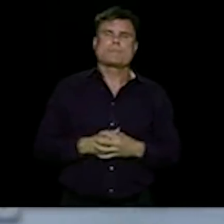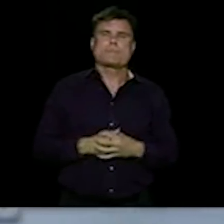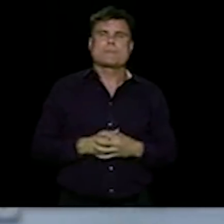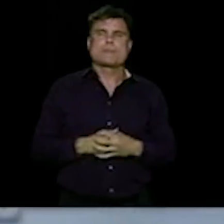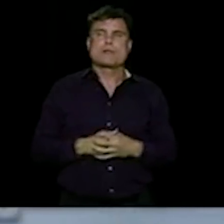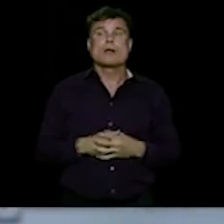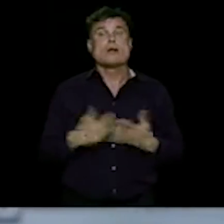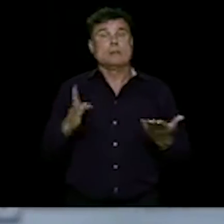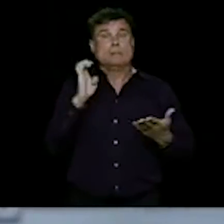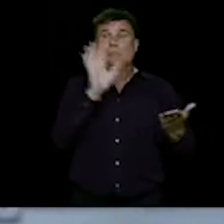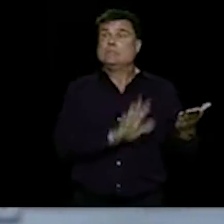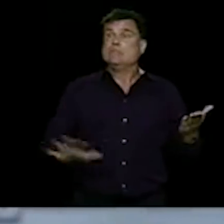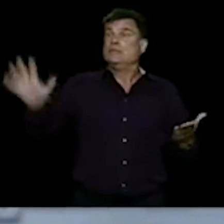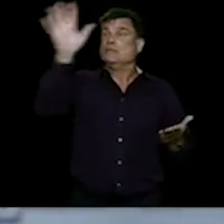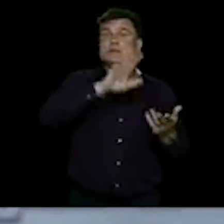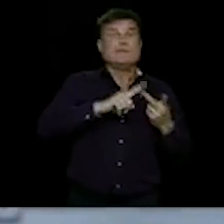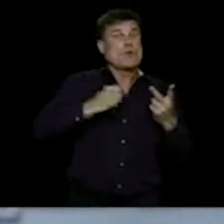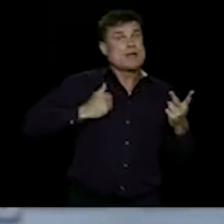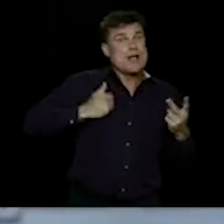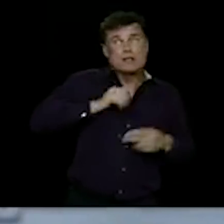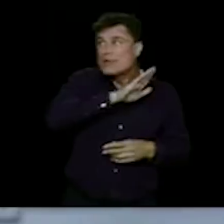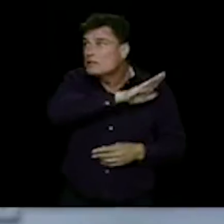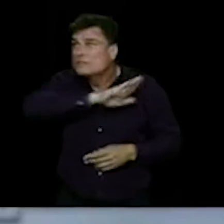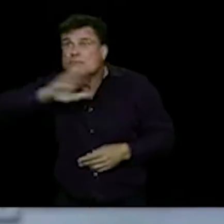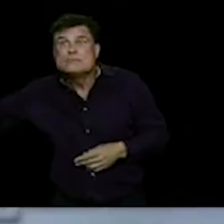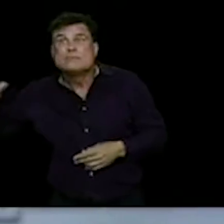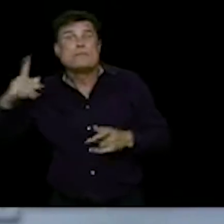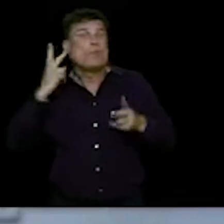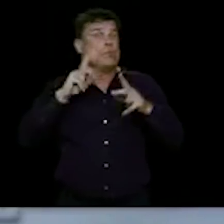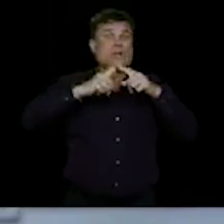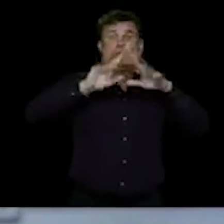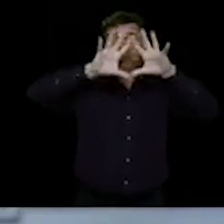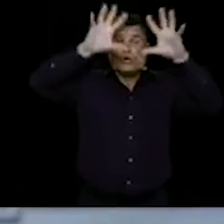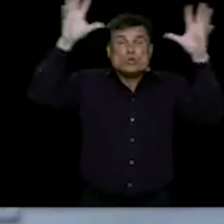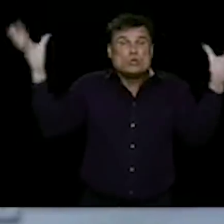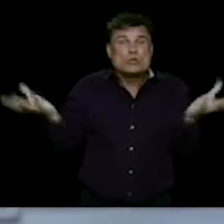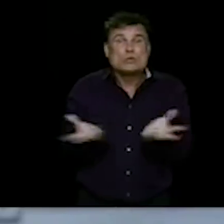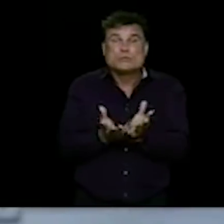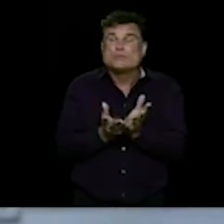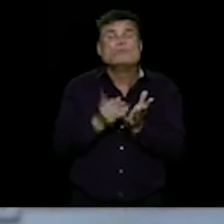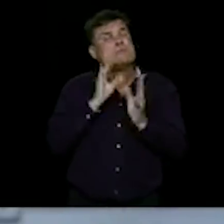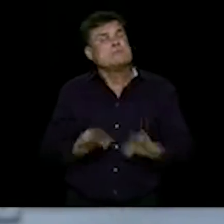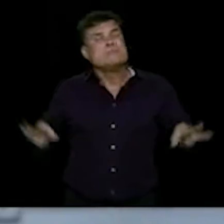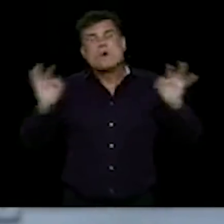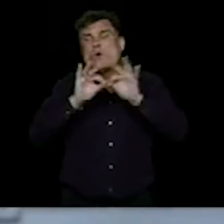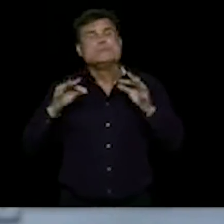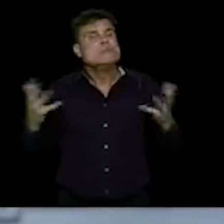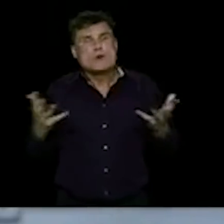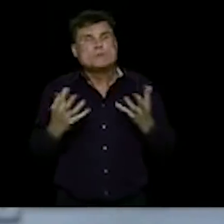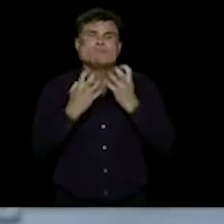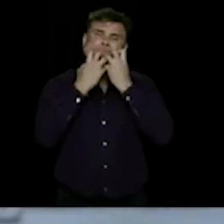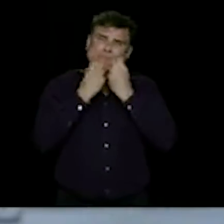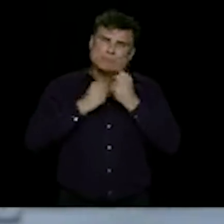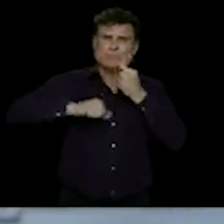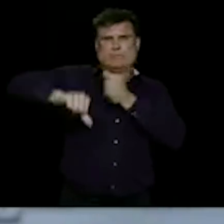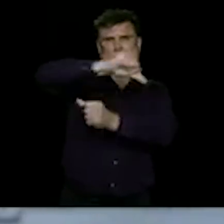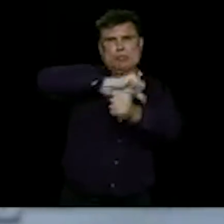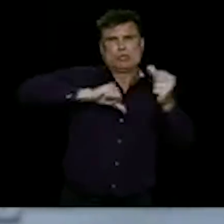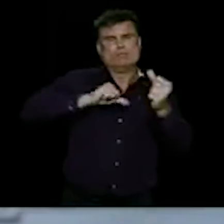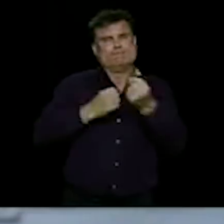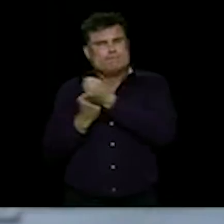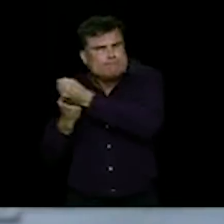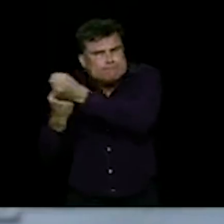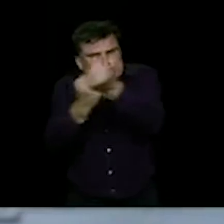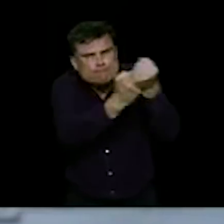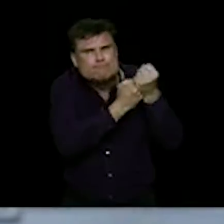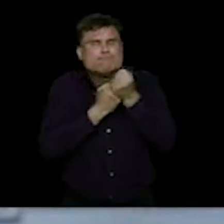and around the world. And we need to come together. No community is immune. We know that COVID-19